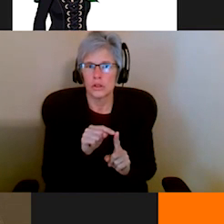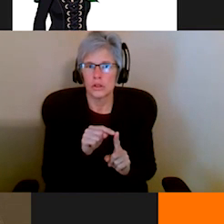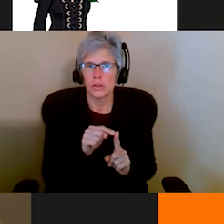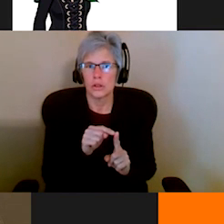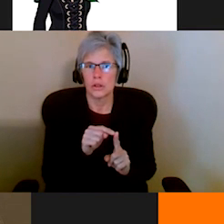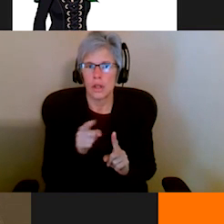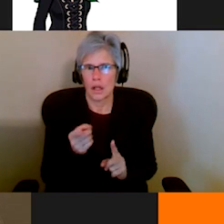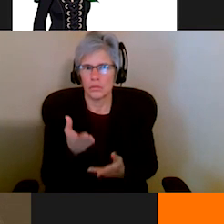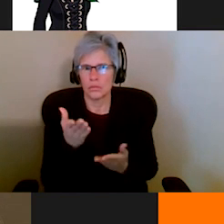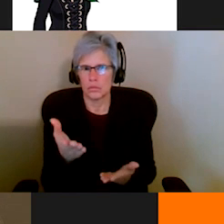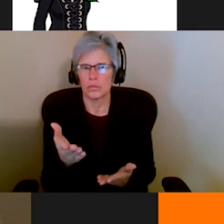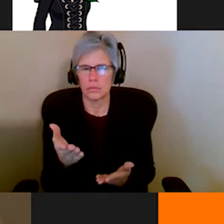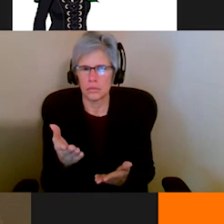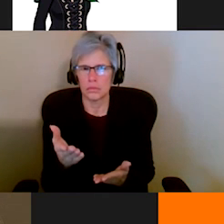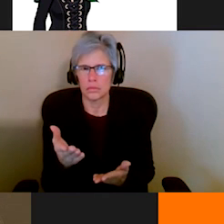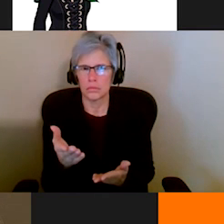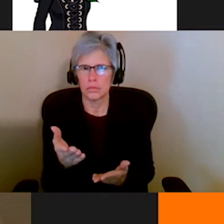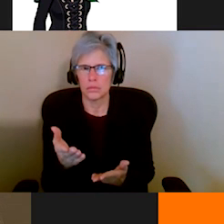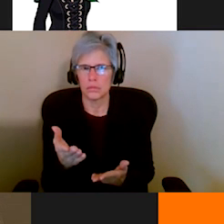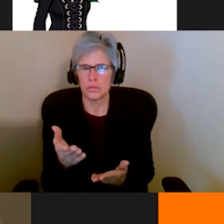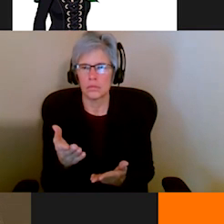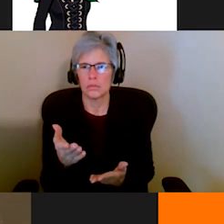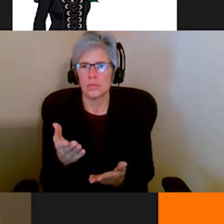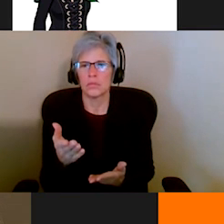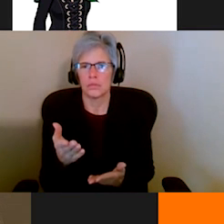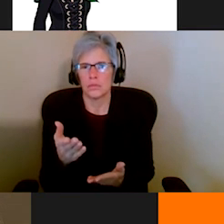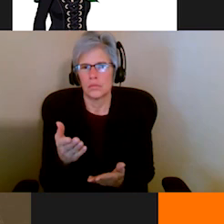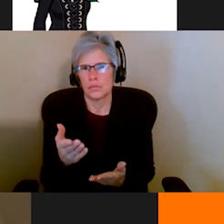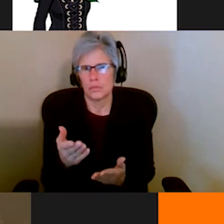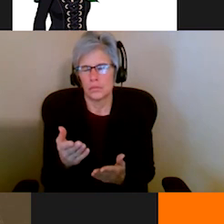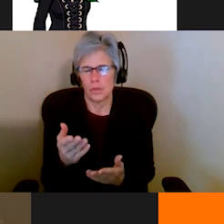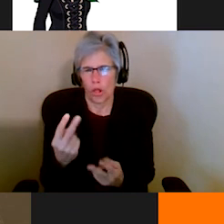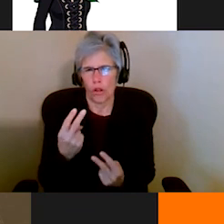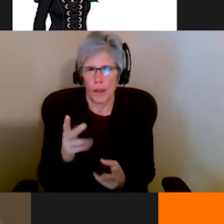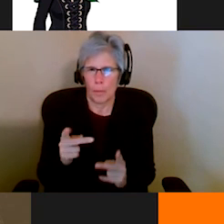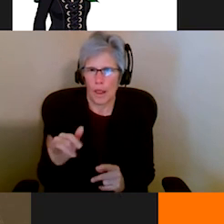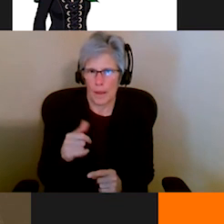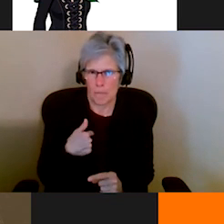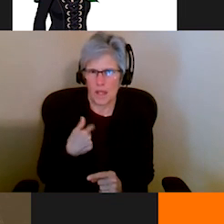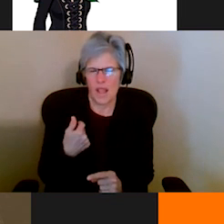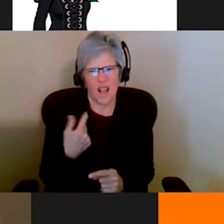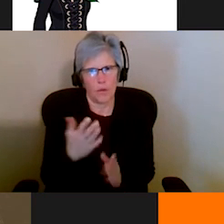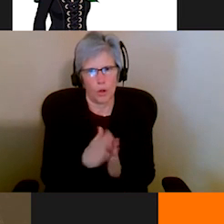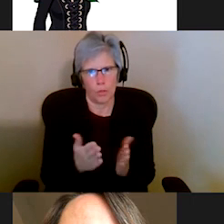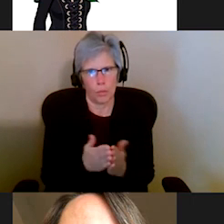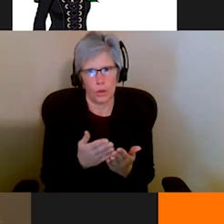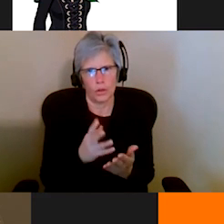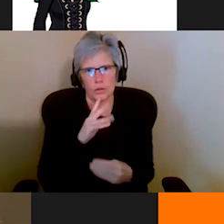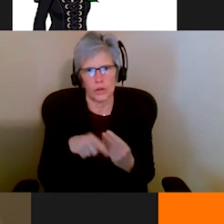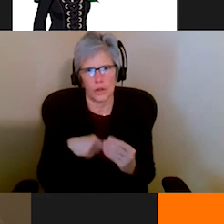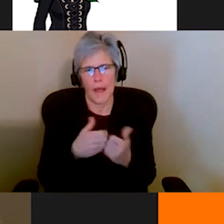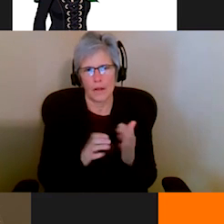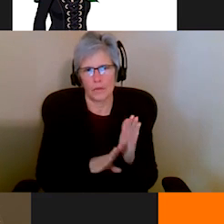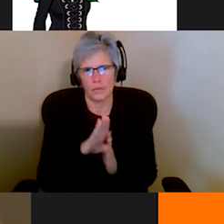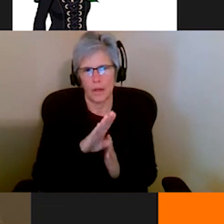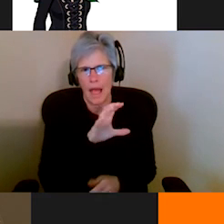at people like myself. I think I have one of the few books that talks about how to create African superheroes,